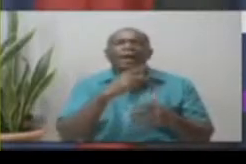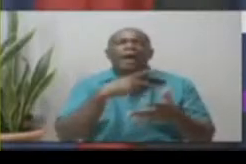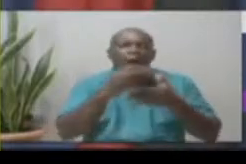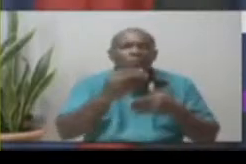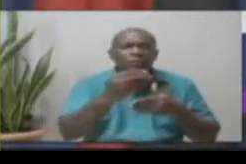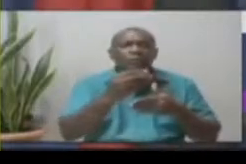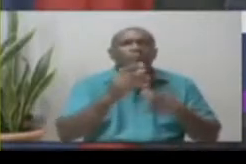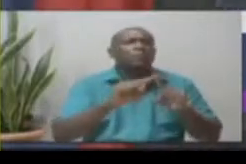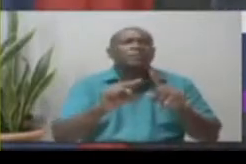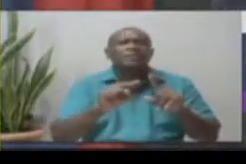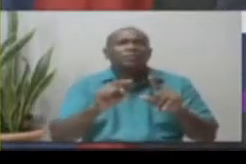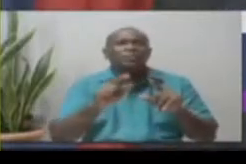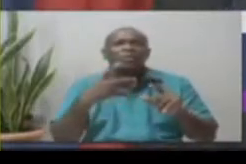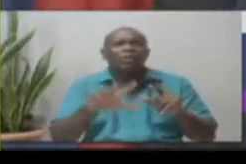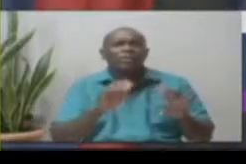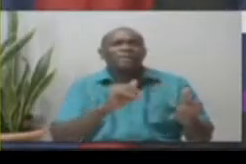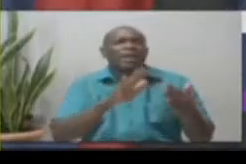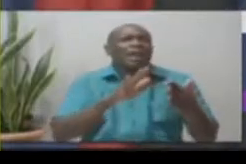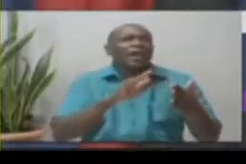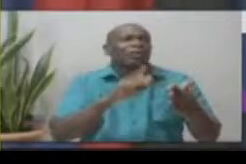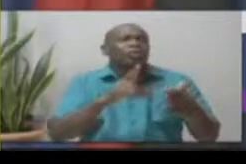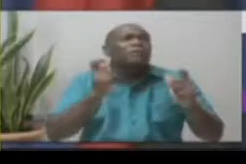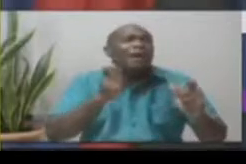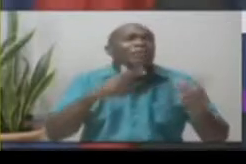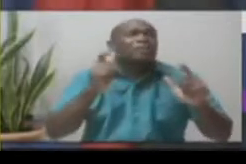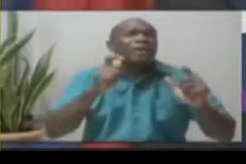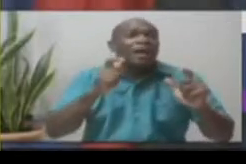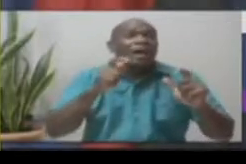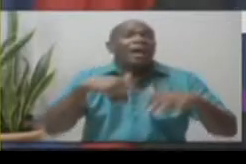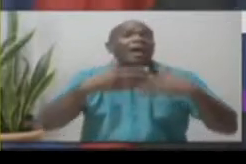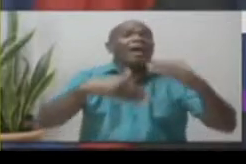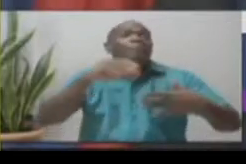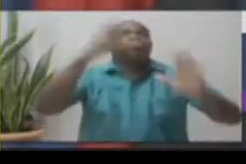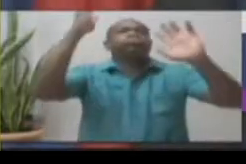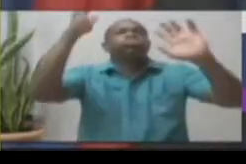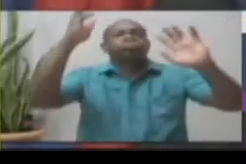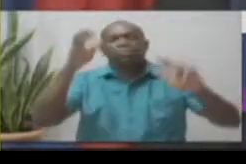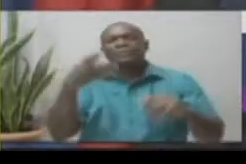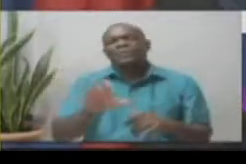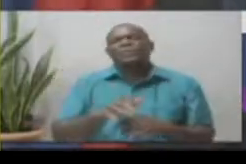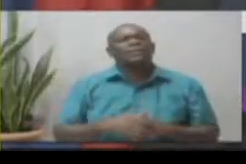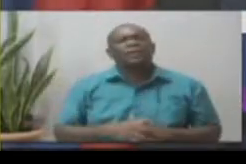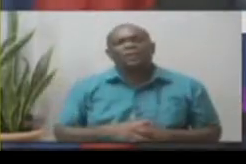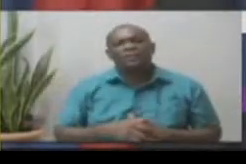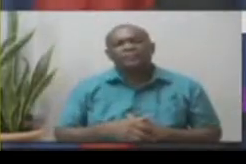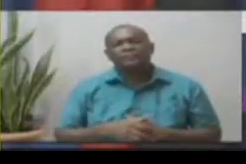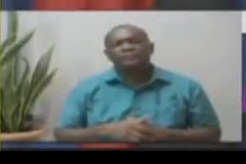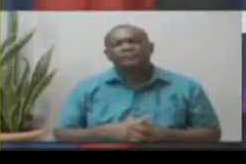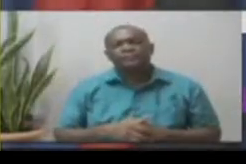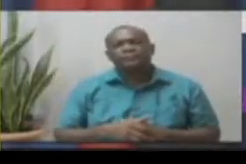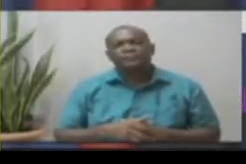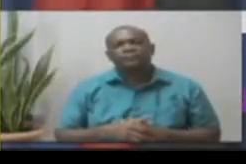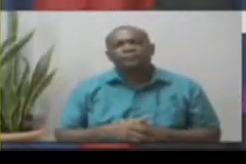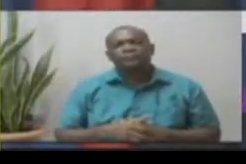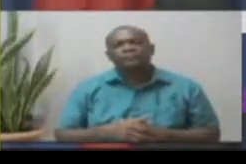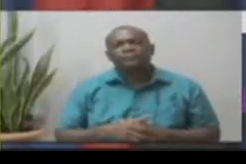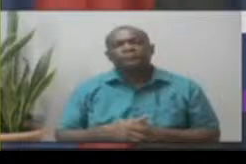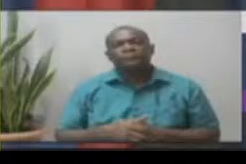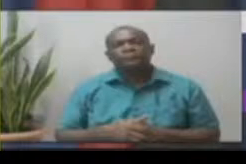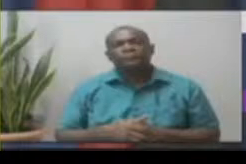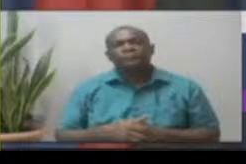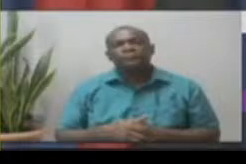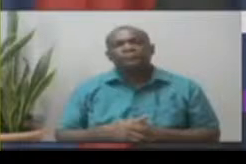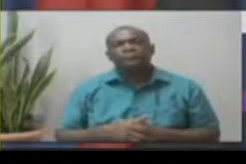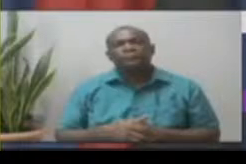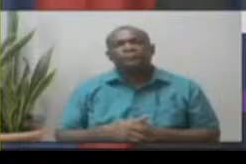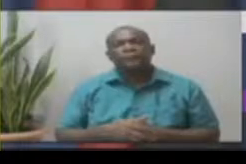start, the only issue that you're worried about now is how many people dead. Right now, there are some people not paying any attention to the fact that people are dying every